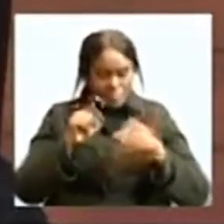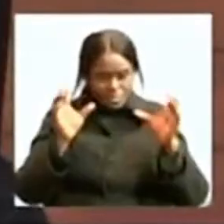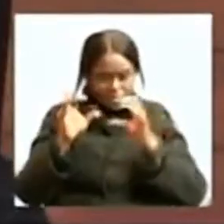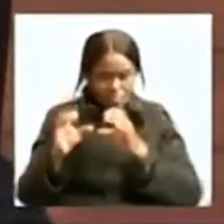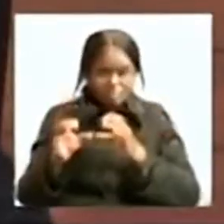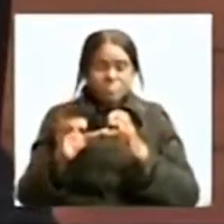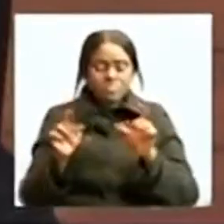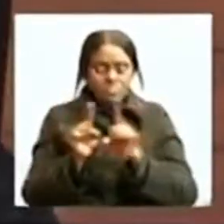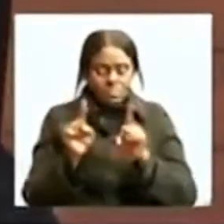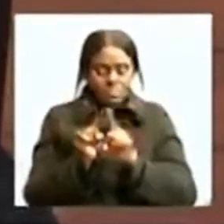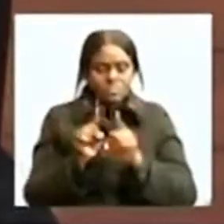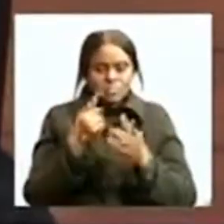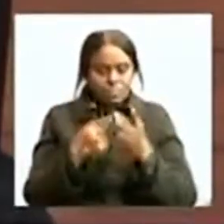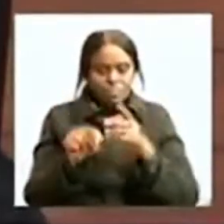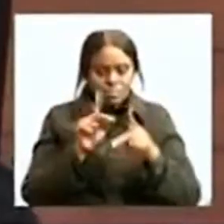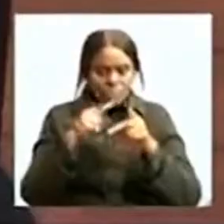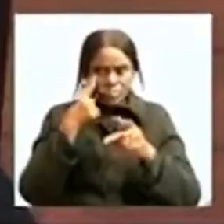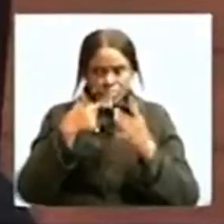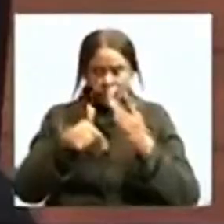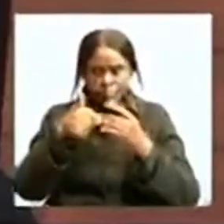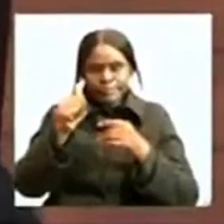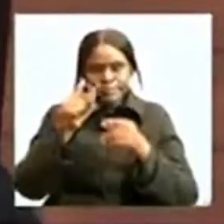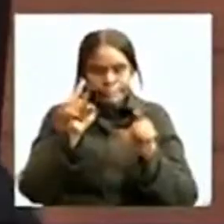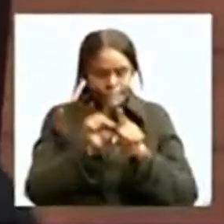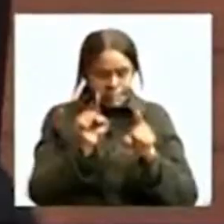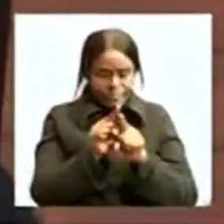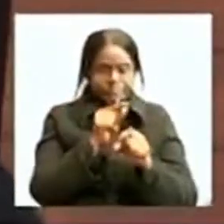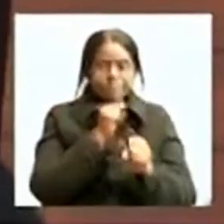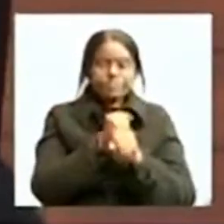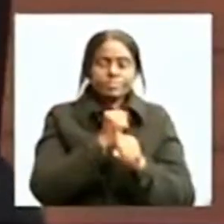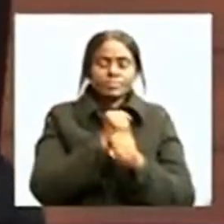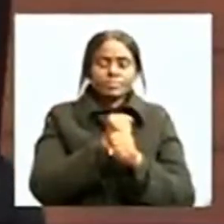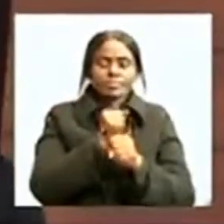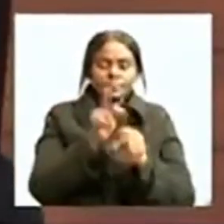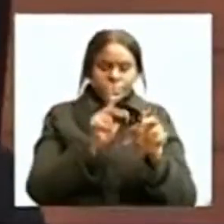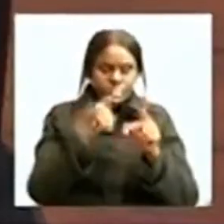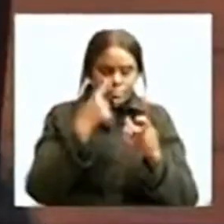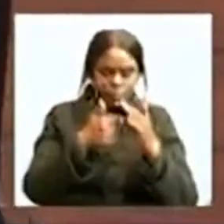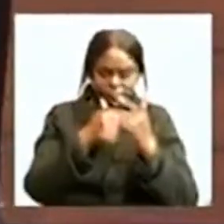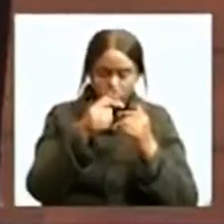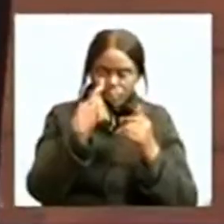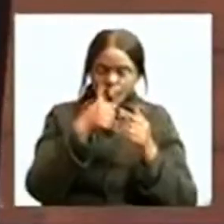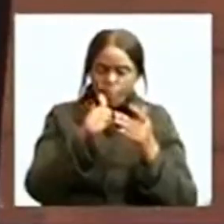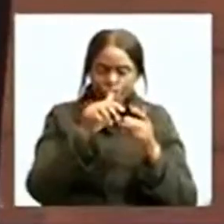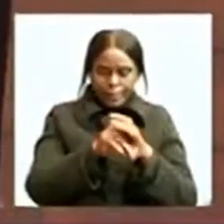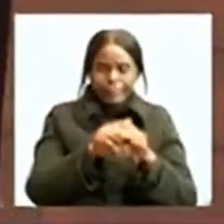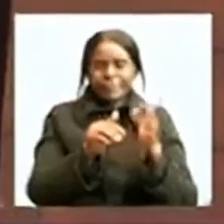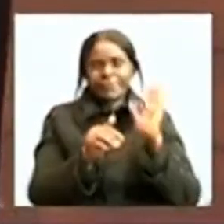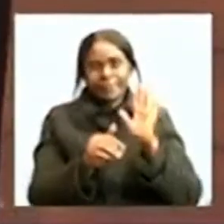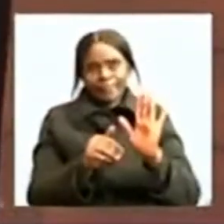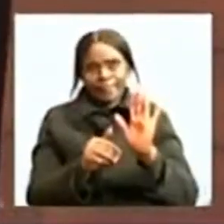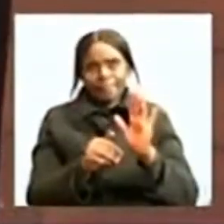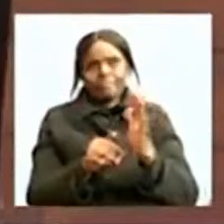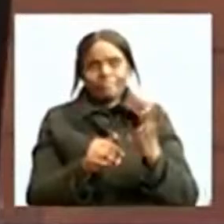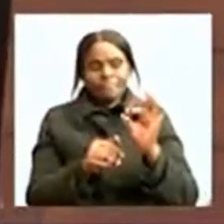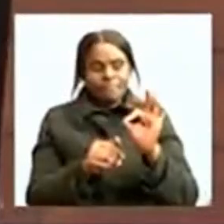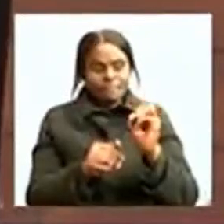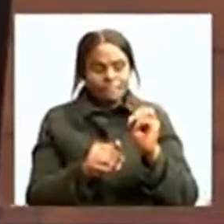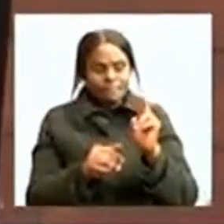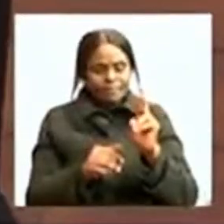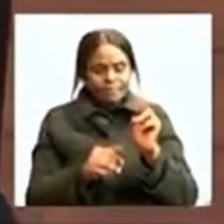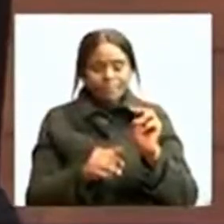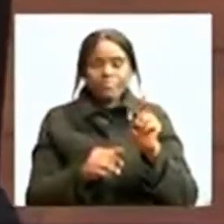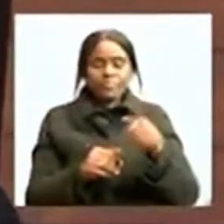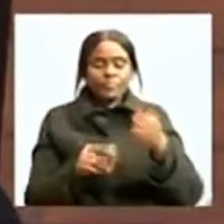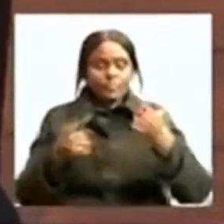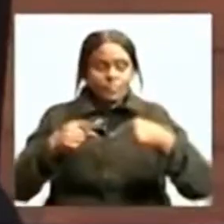committee is that the people that are supposed to take a front row, the people that are supposed to be in the forefront, is the